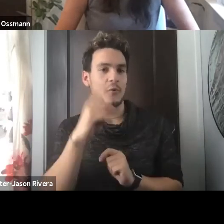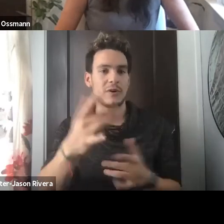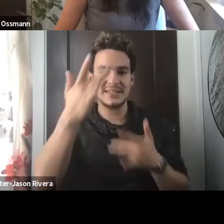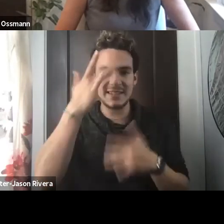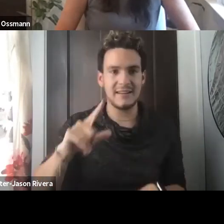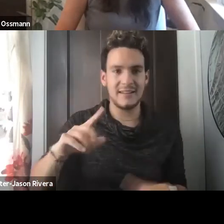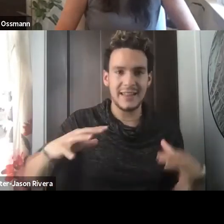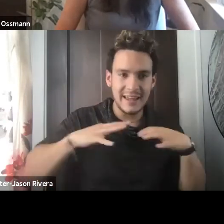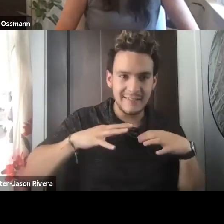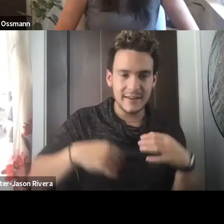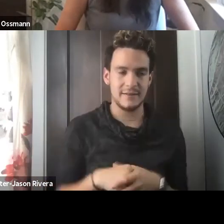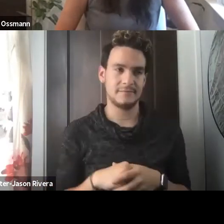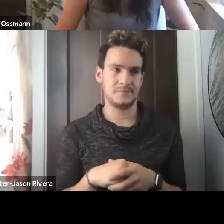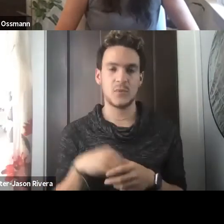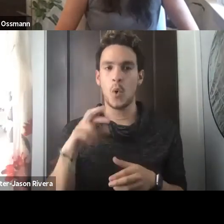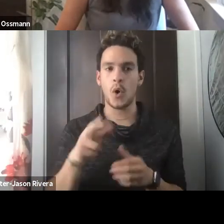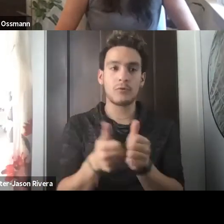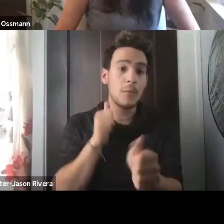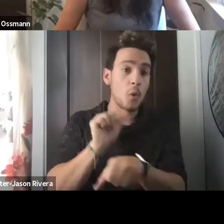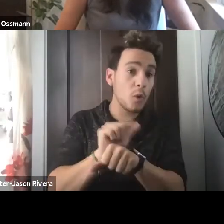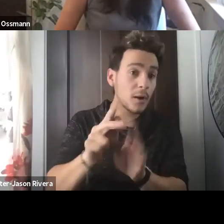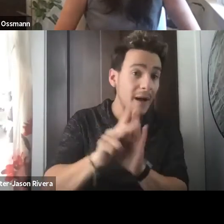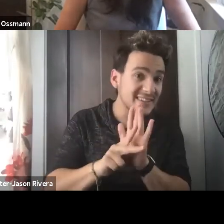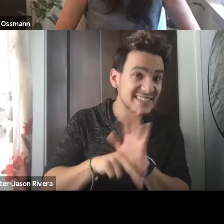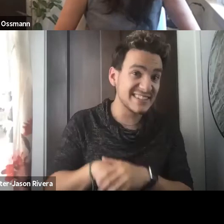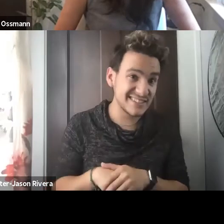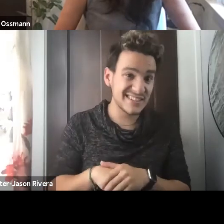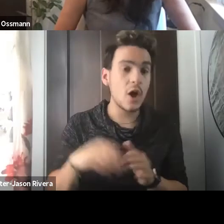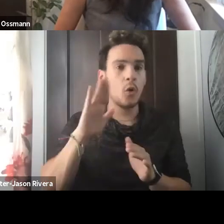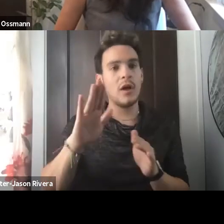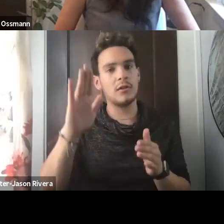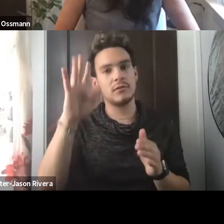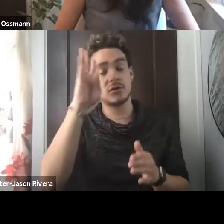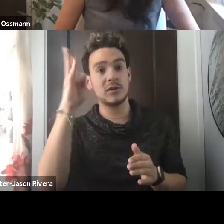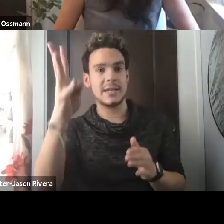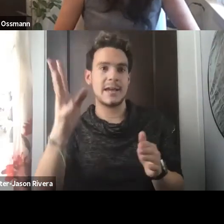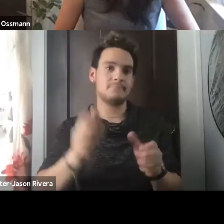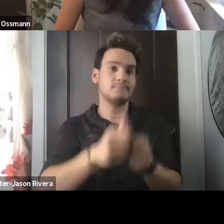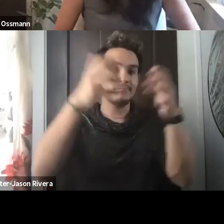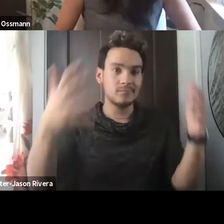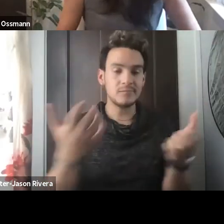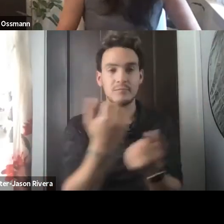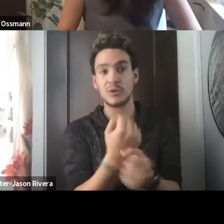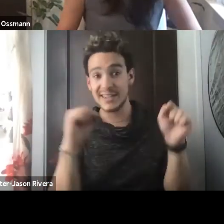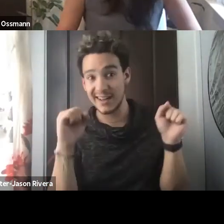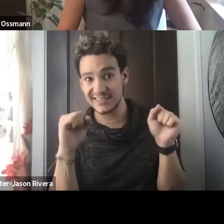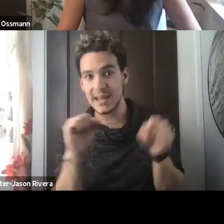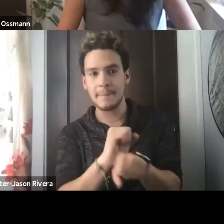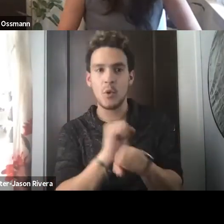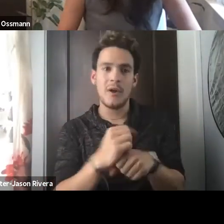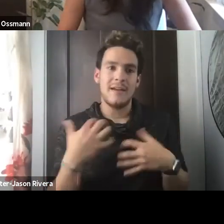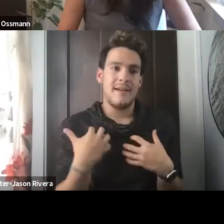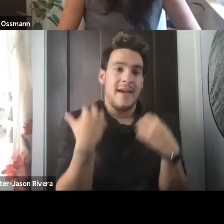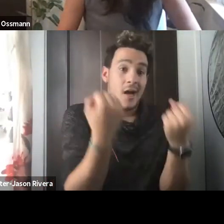leave or remote work policies that are going to create, protect employee health and